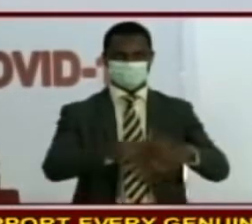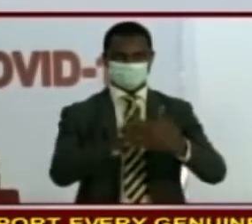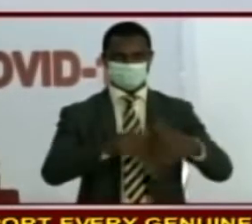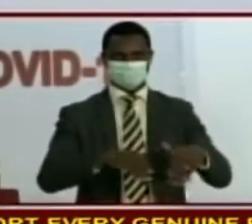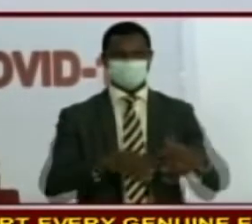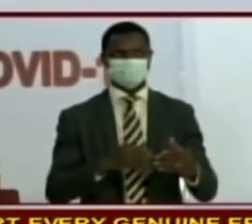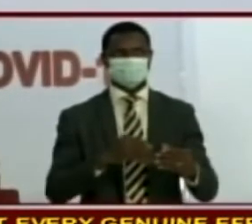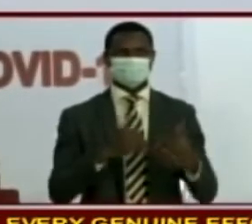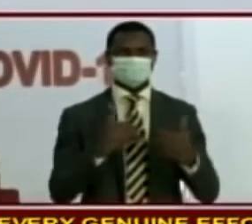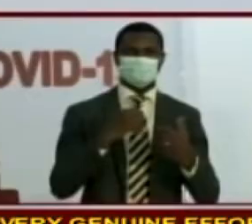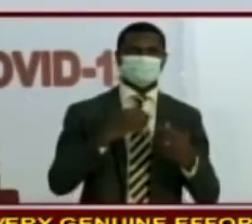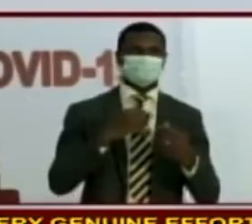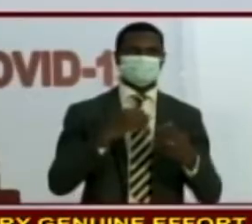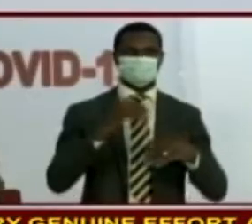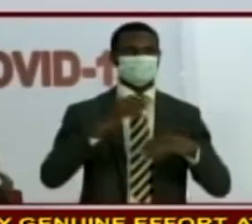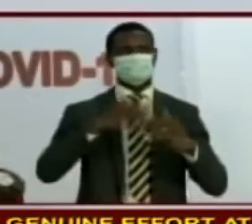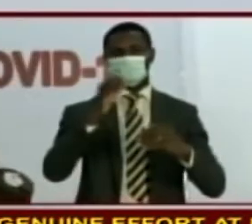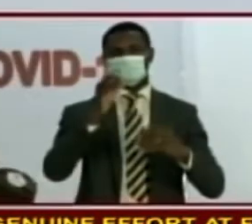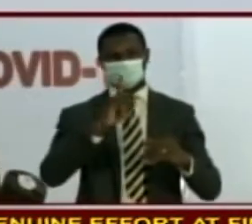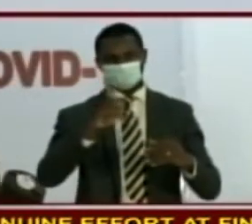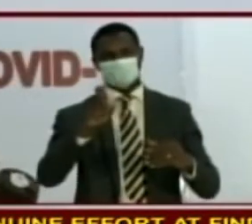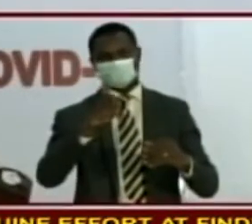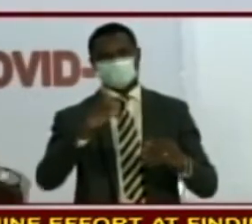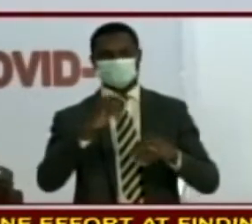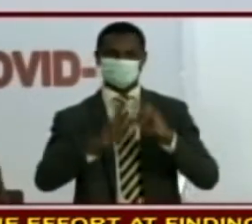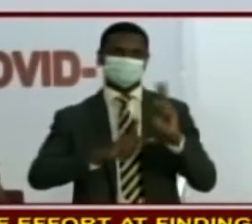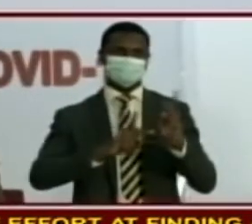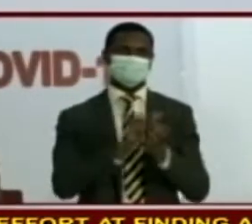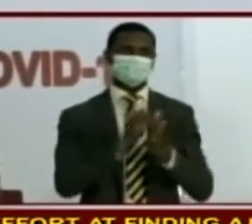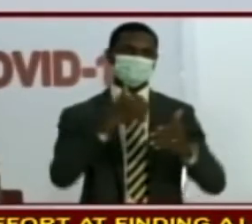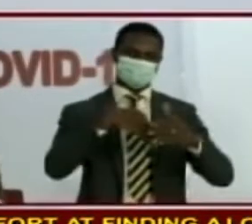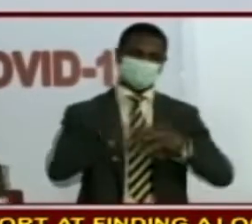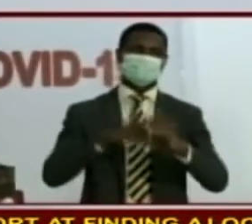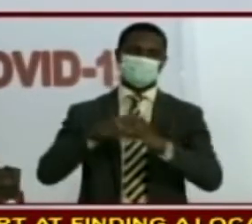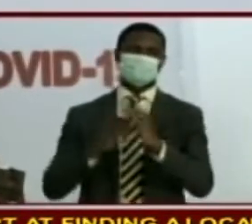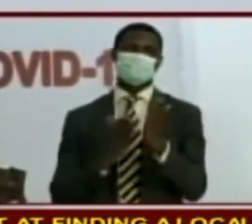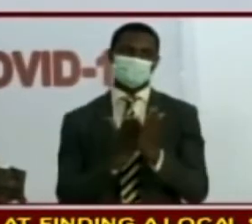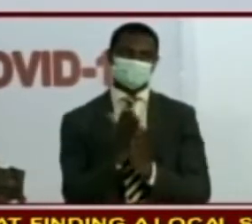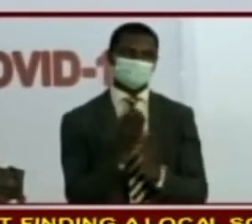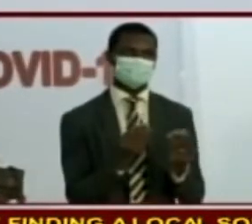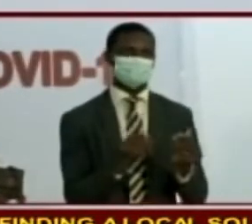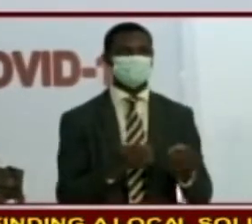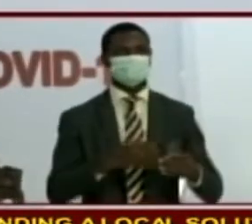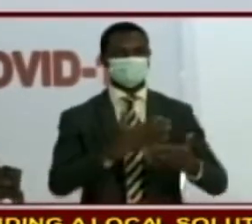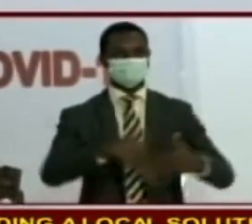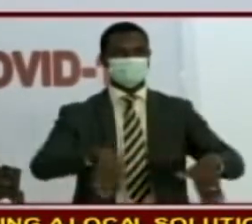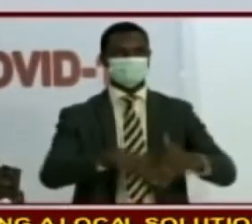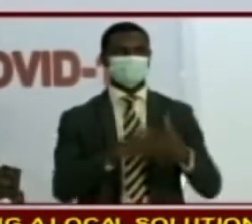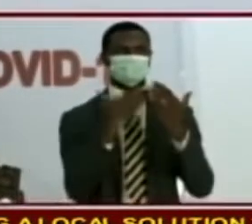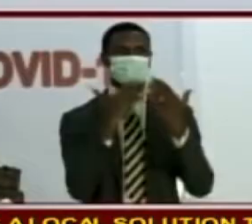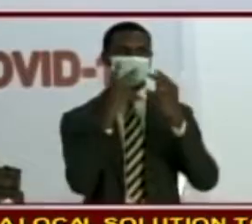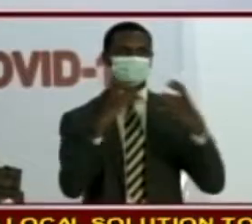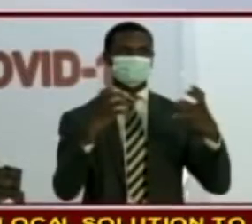people came in. We brought in through the land border. Thank you very much.